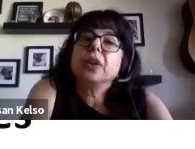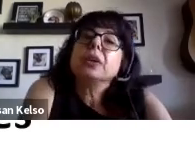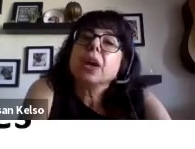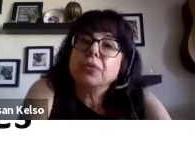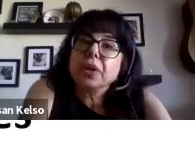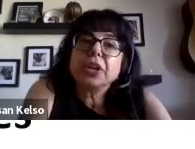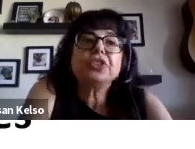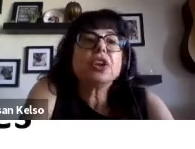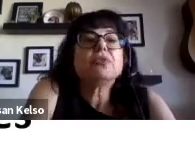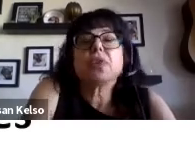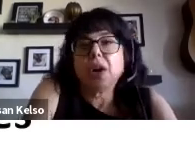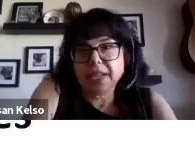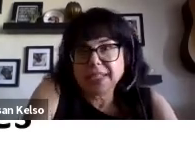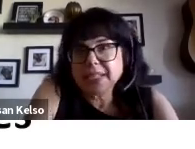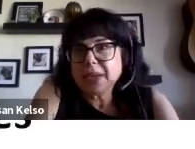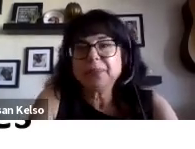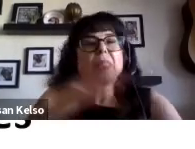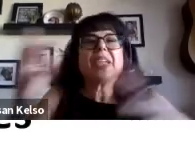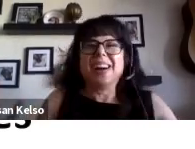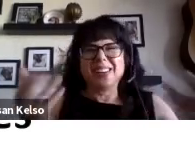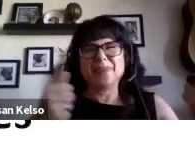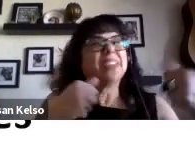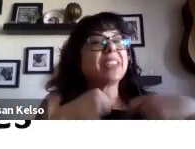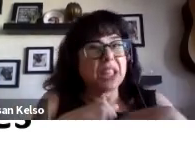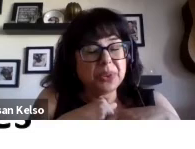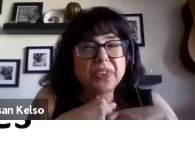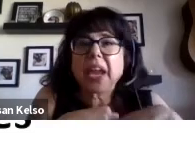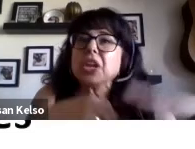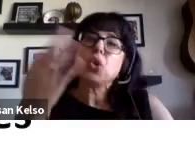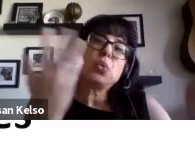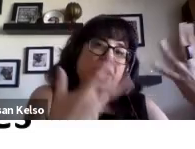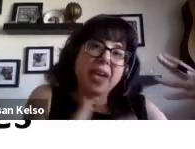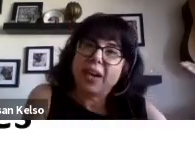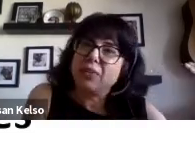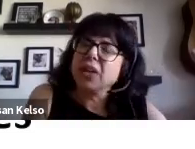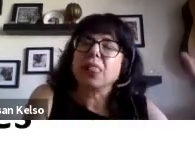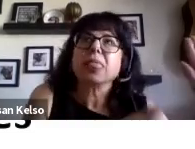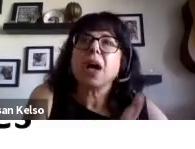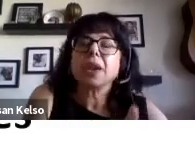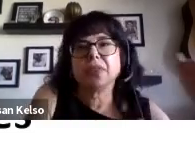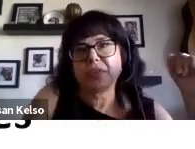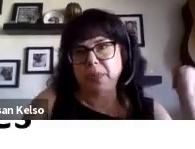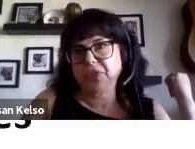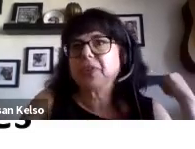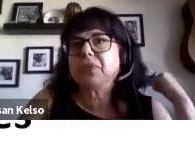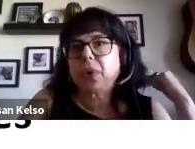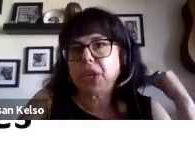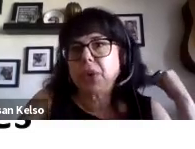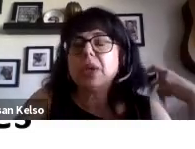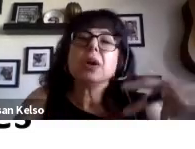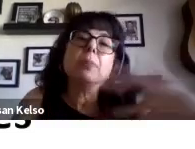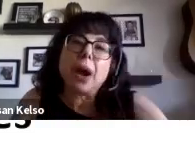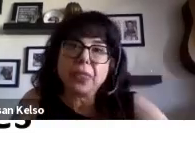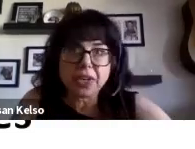insurance coverage for autism, as Kelly was saying, we have a lot of information for